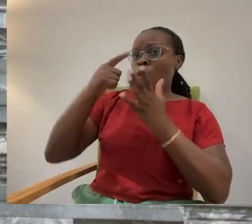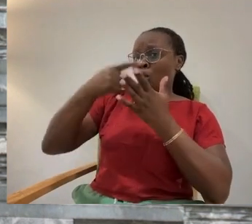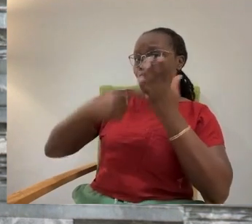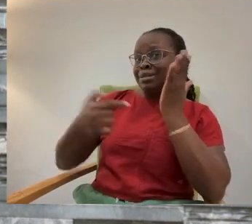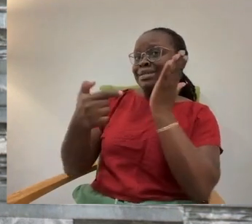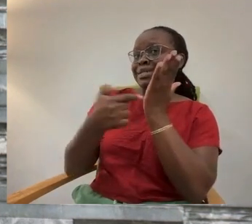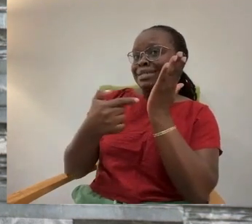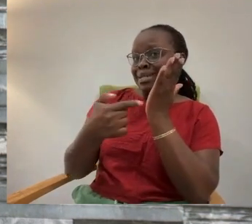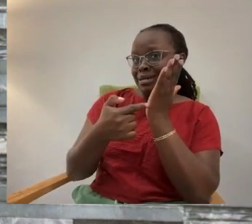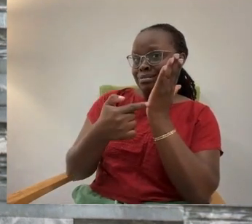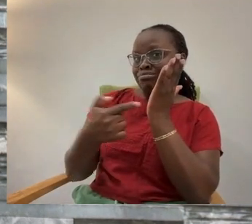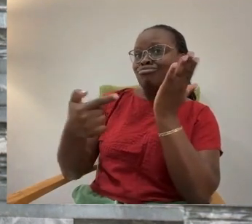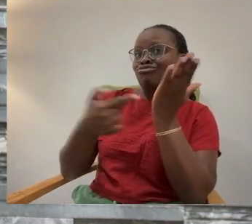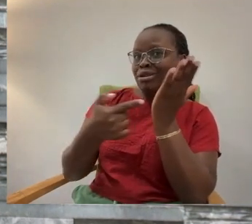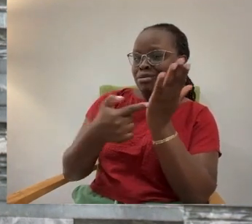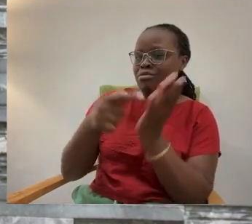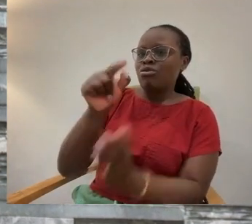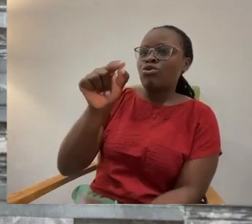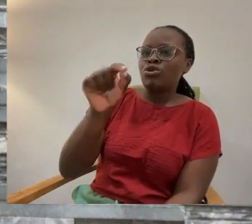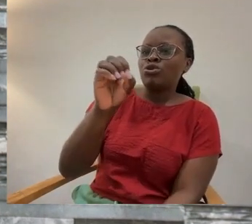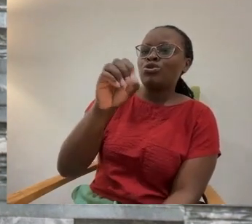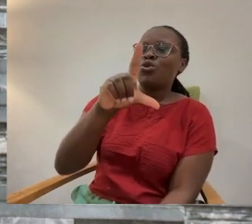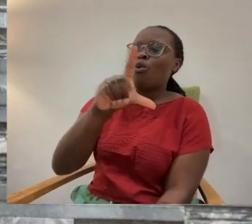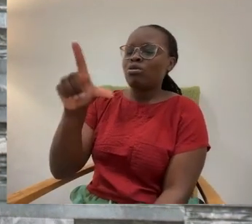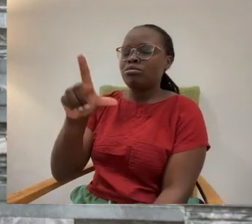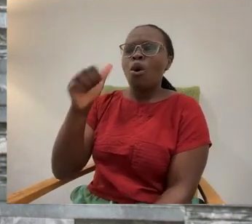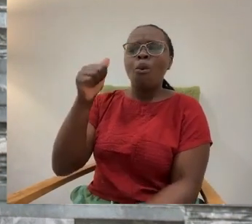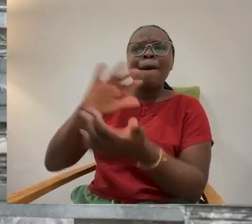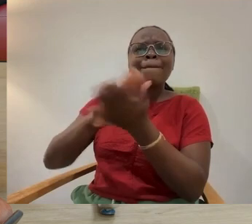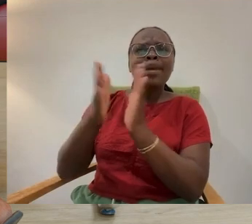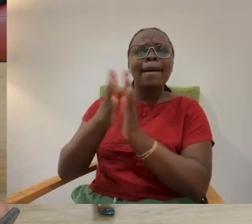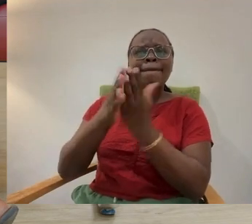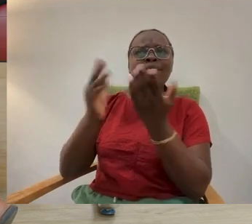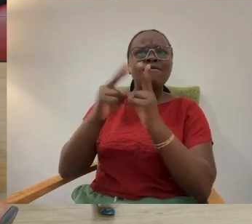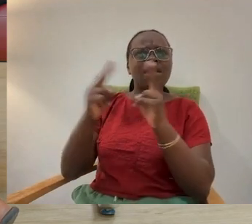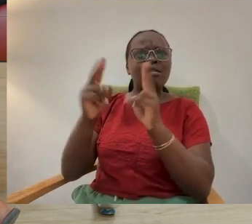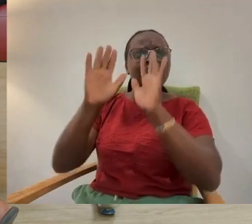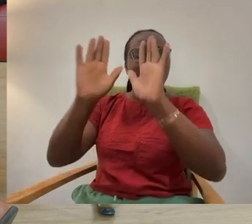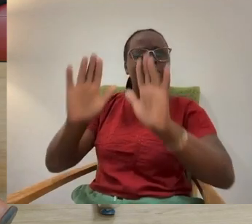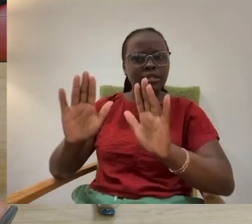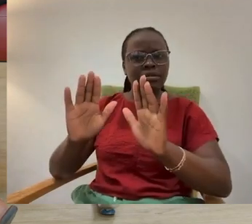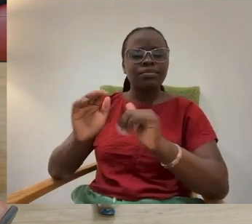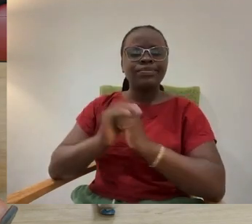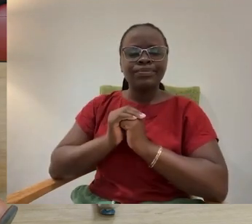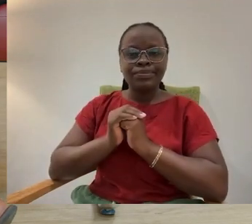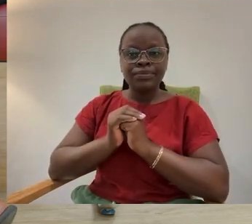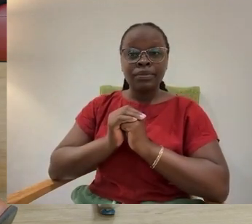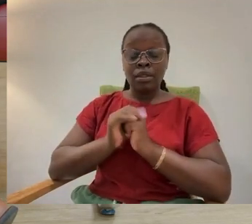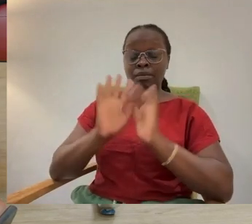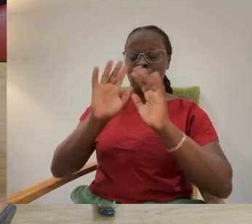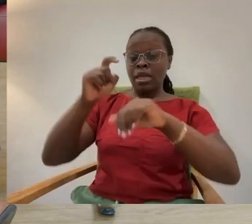being used that have really been effective during educational emergencies? Alexia? Okay, so during